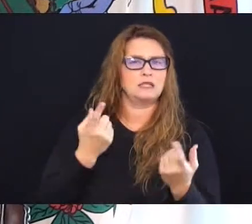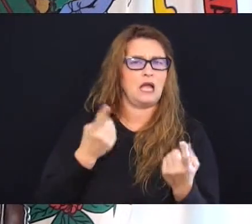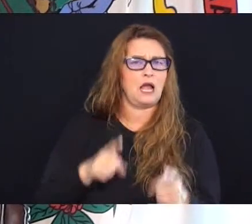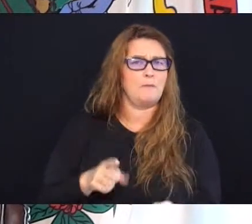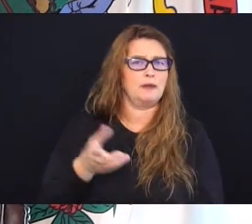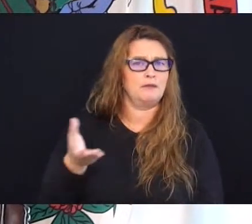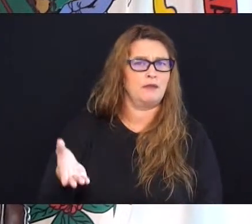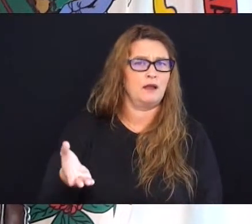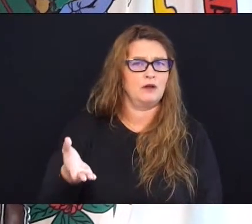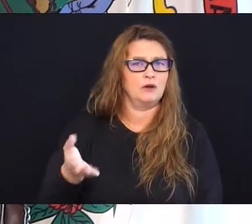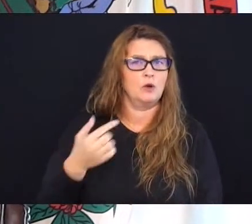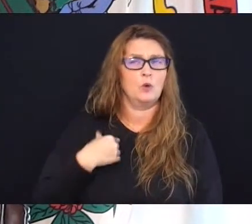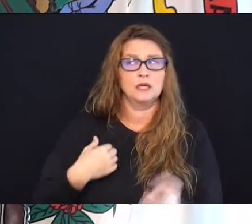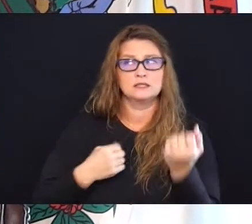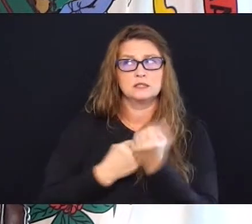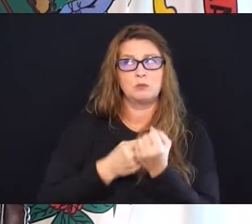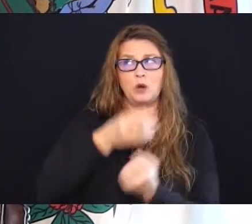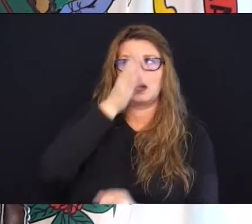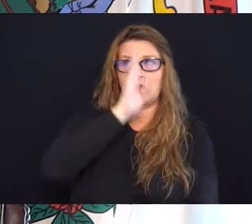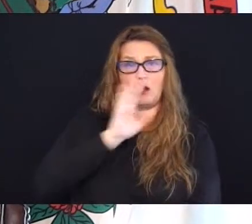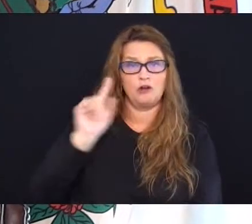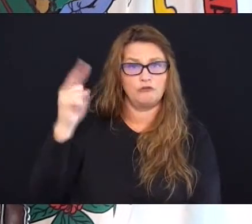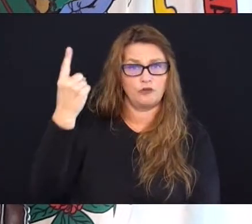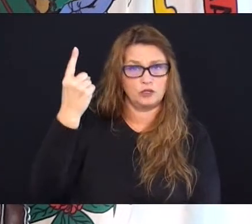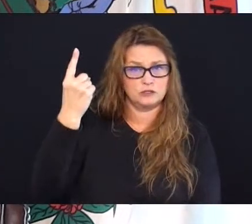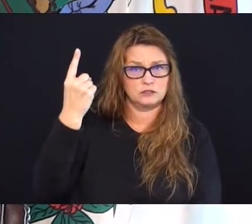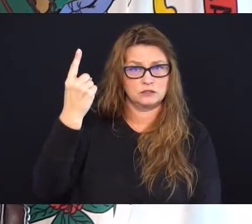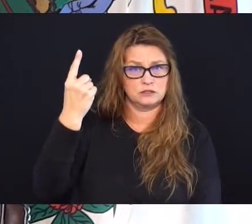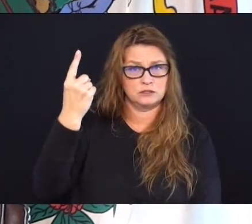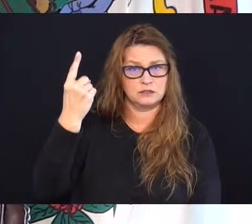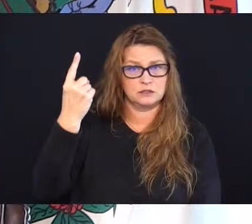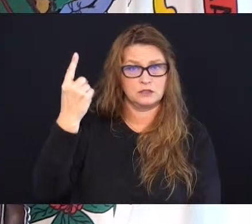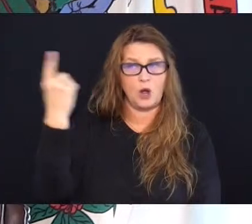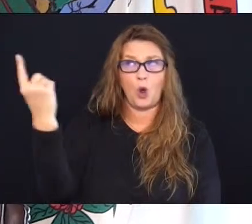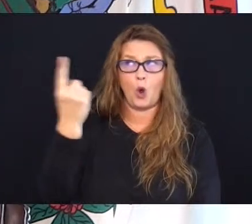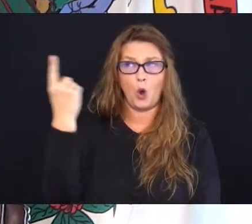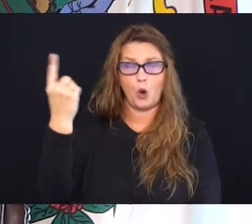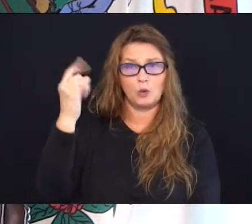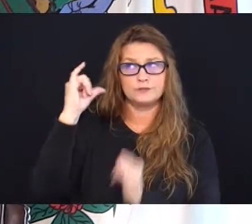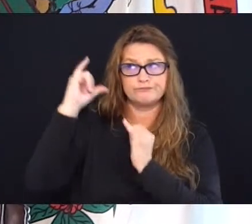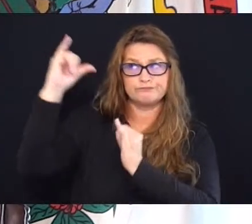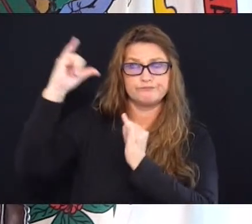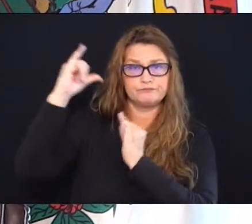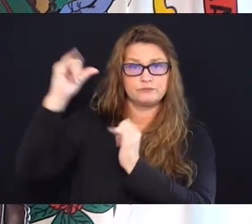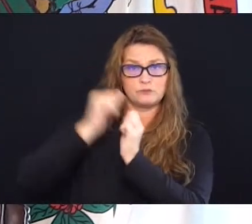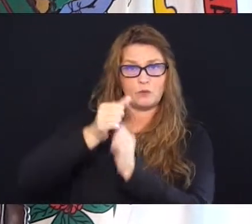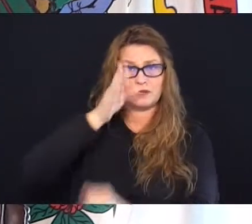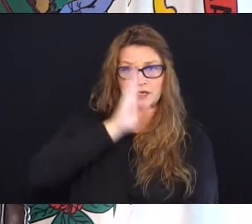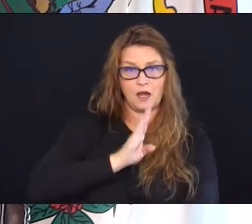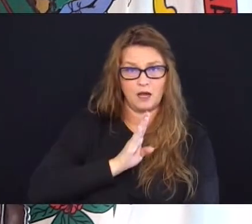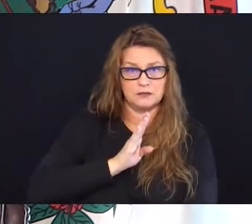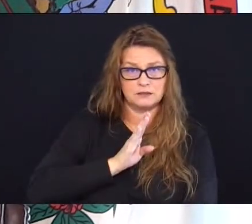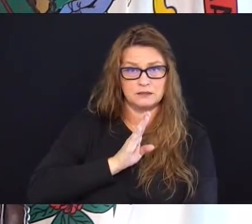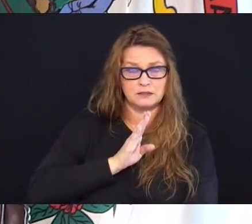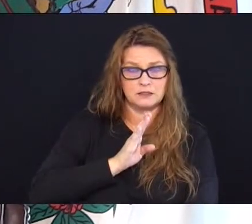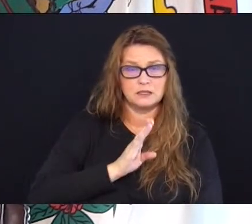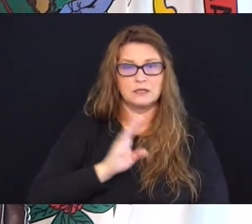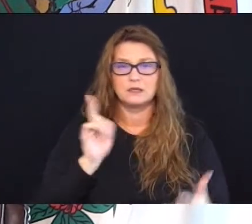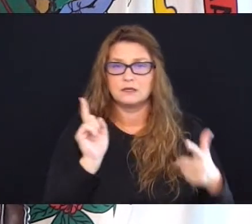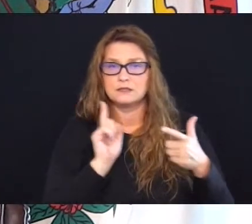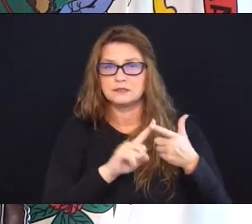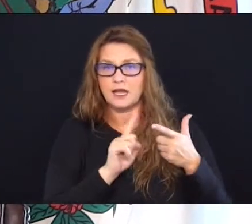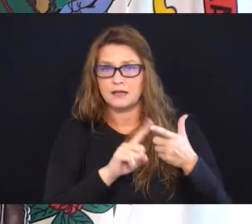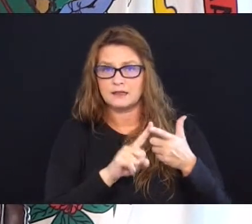we should stand for God. We should stand right with Him. That's one thing. The other